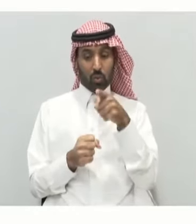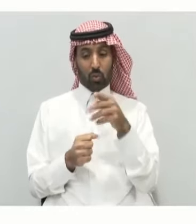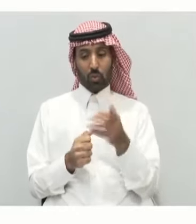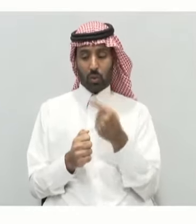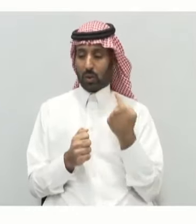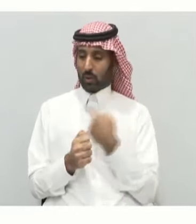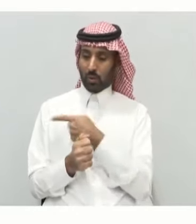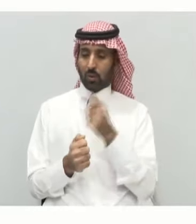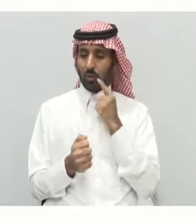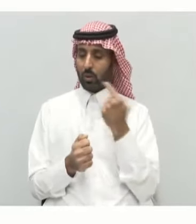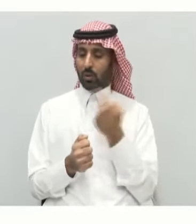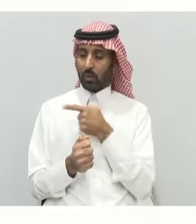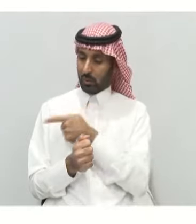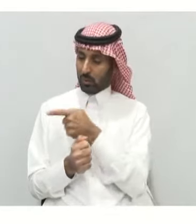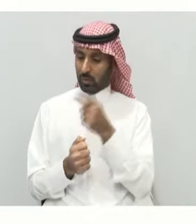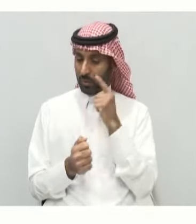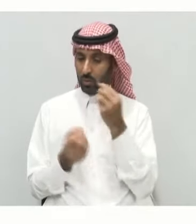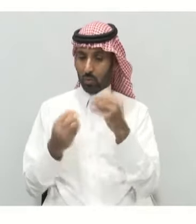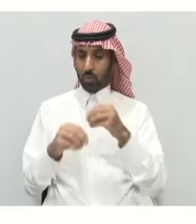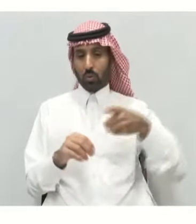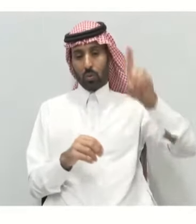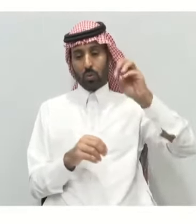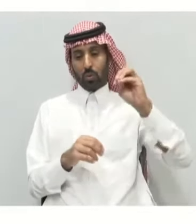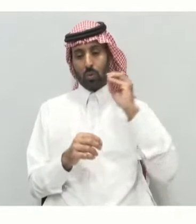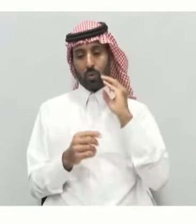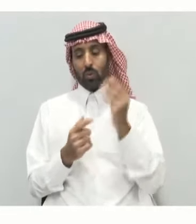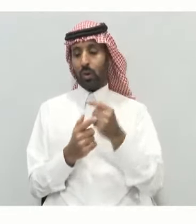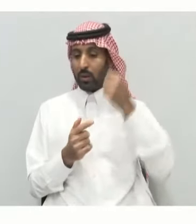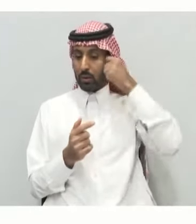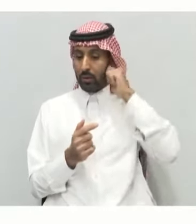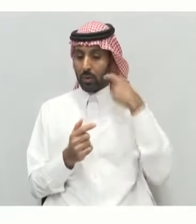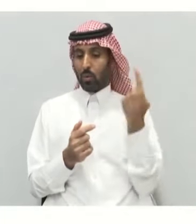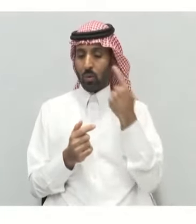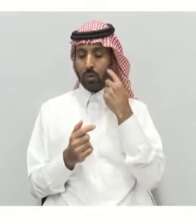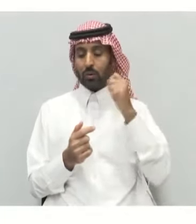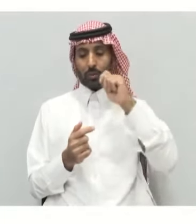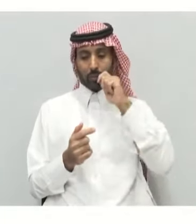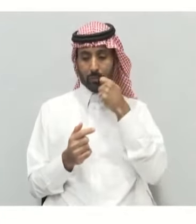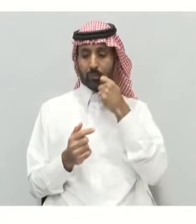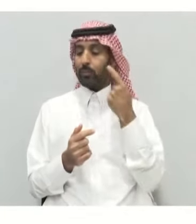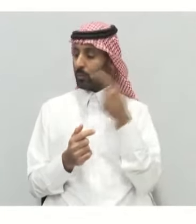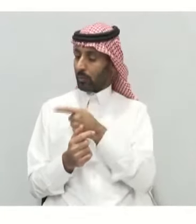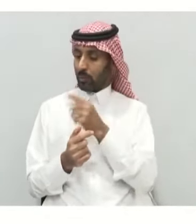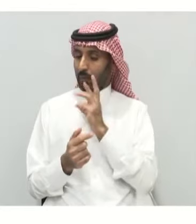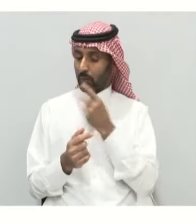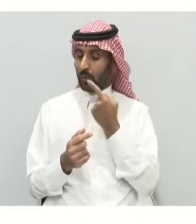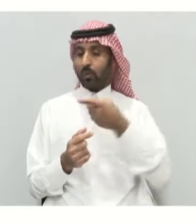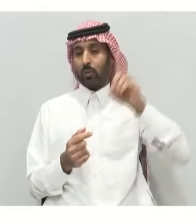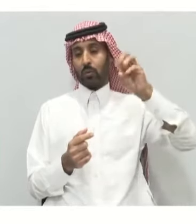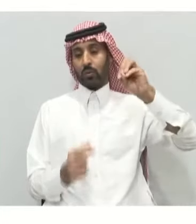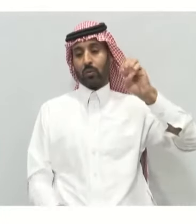we, and they. We use them with do. And with he and she, we use does. So the questions will be